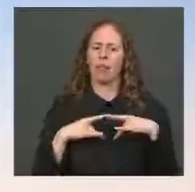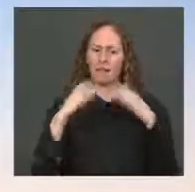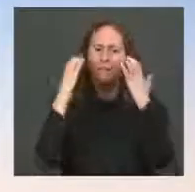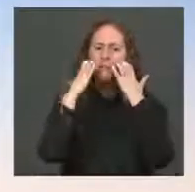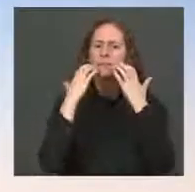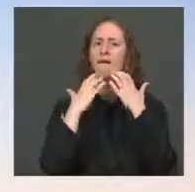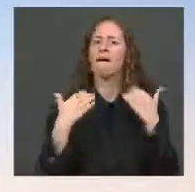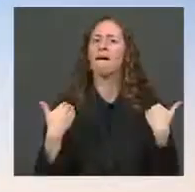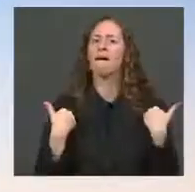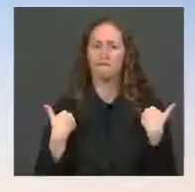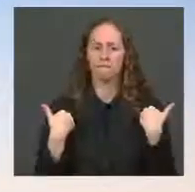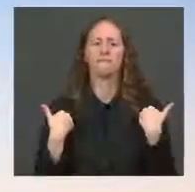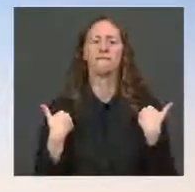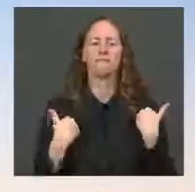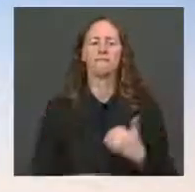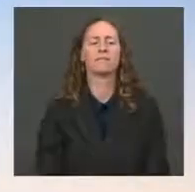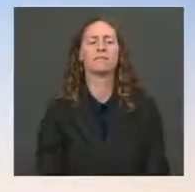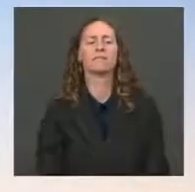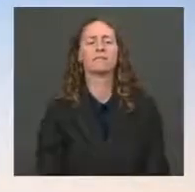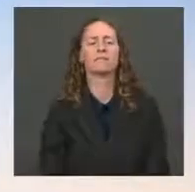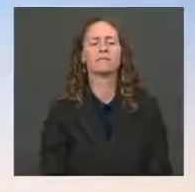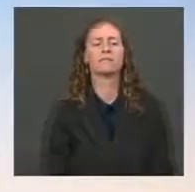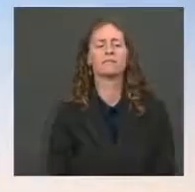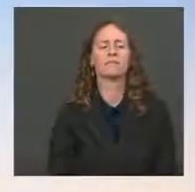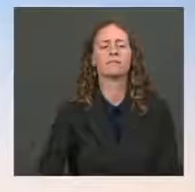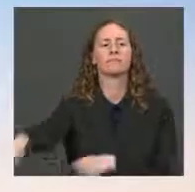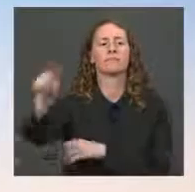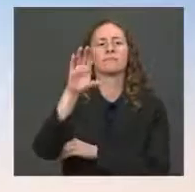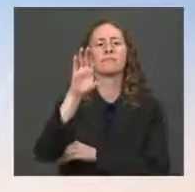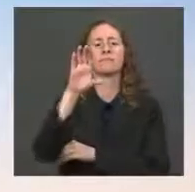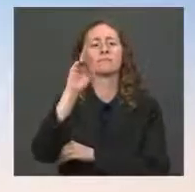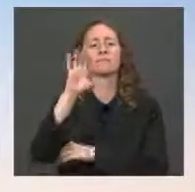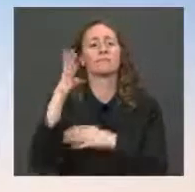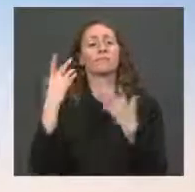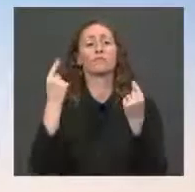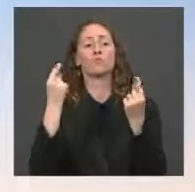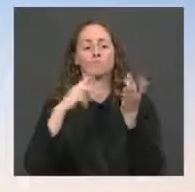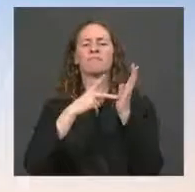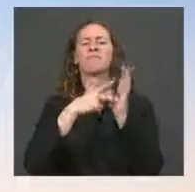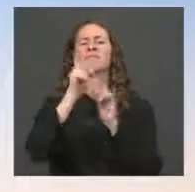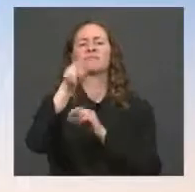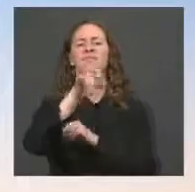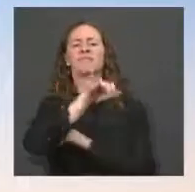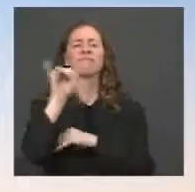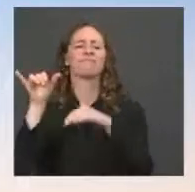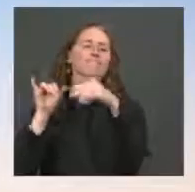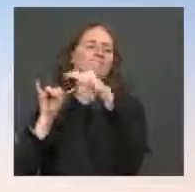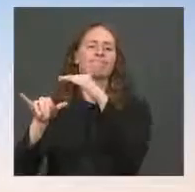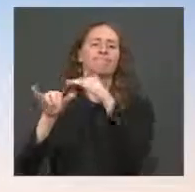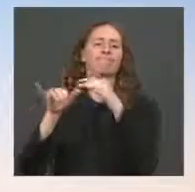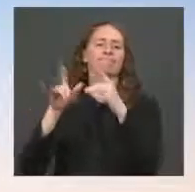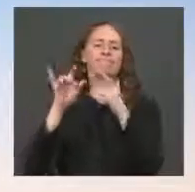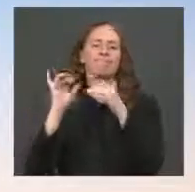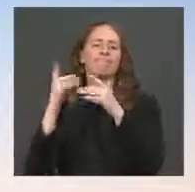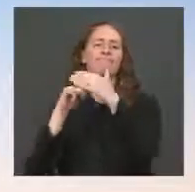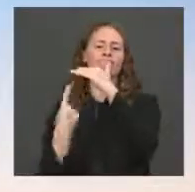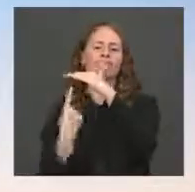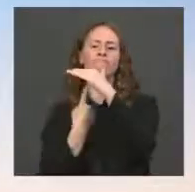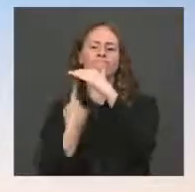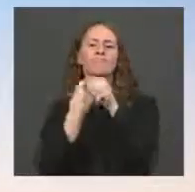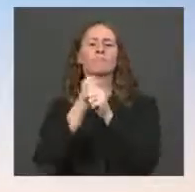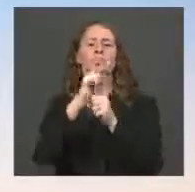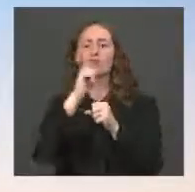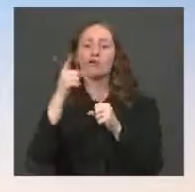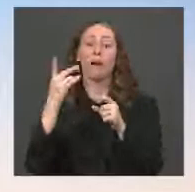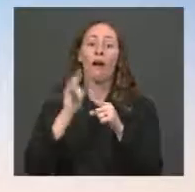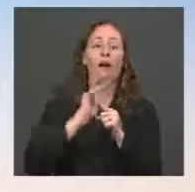the CDC has requested, of course, at least 7 additional days out of an abundance of caution to pause these flights. That